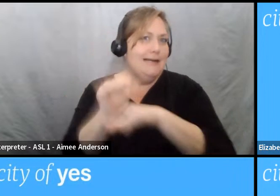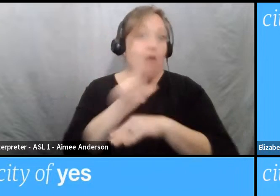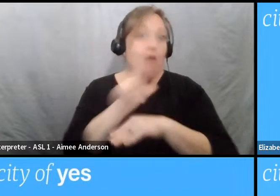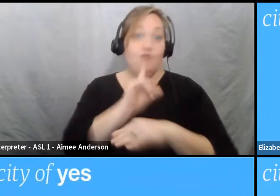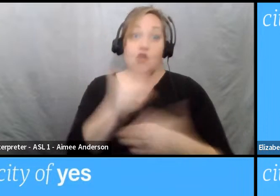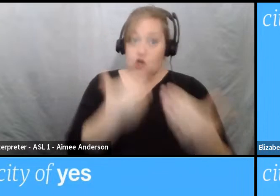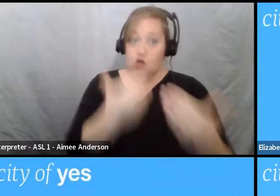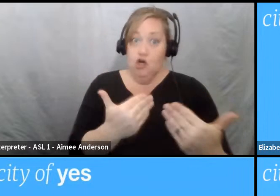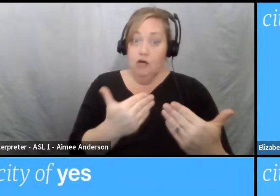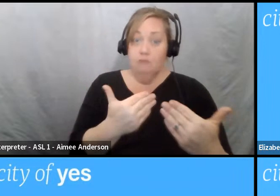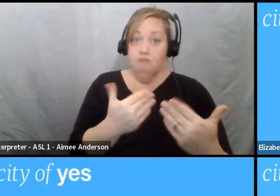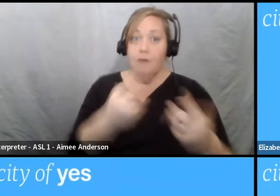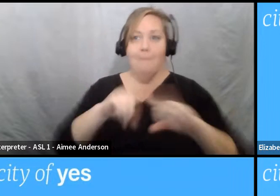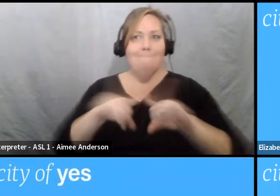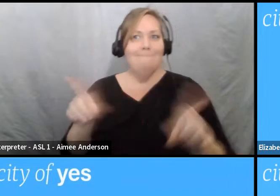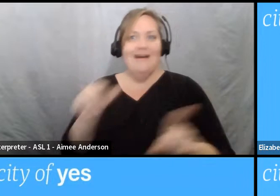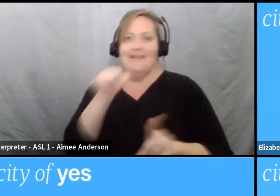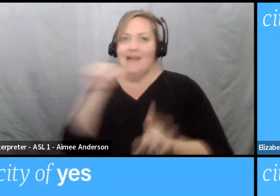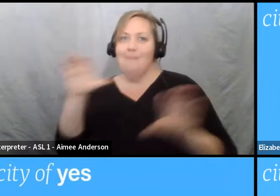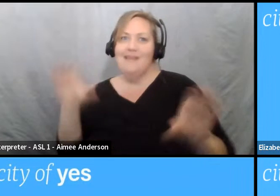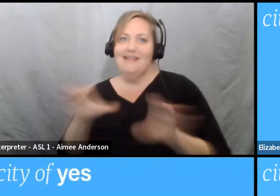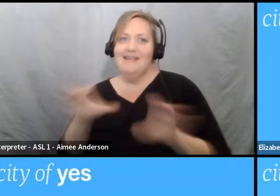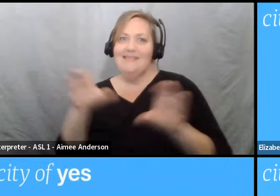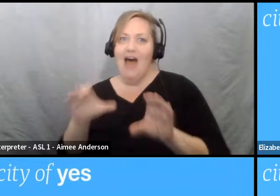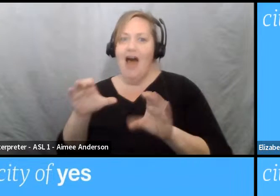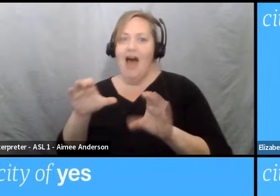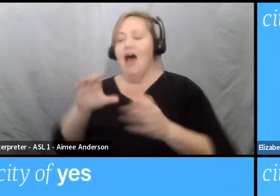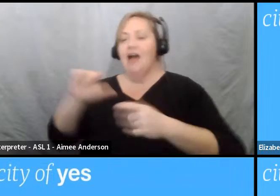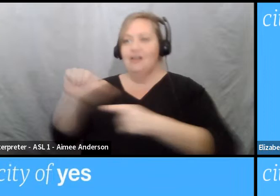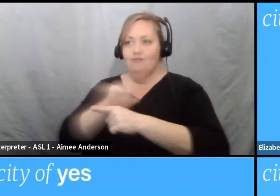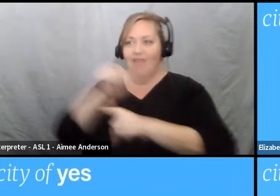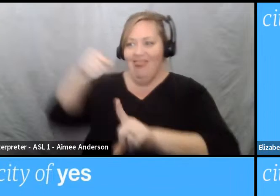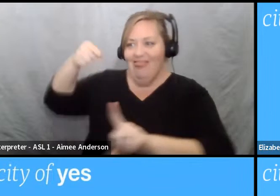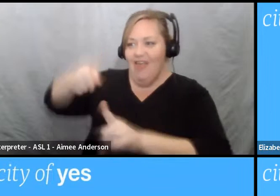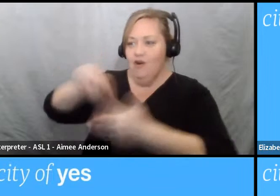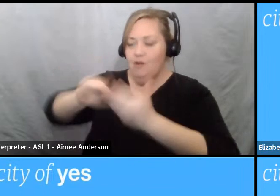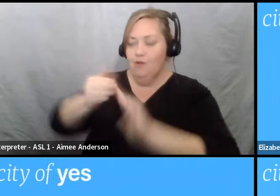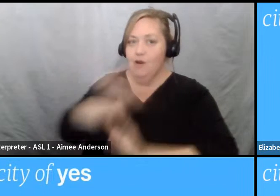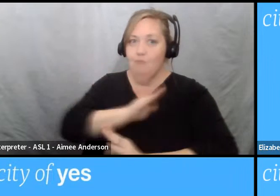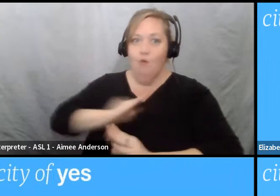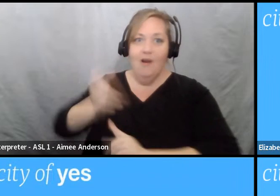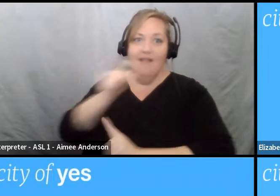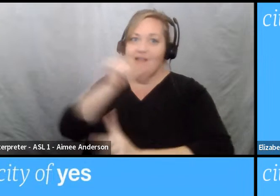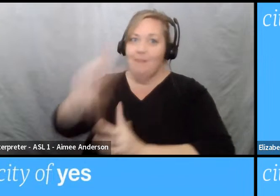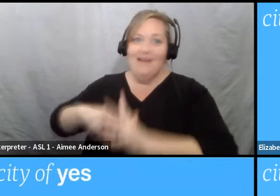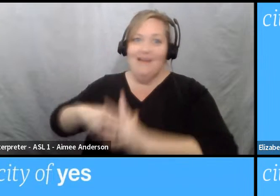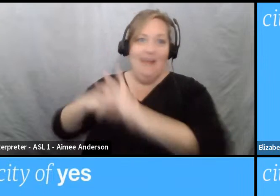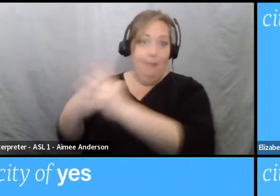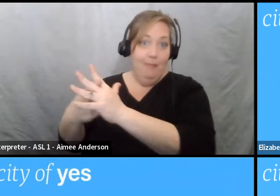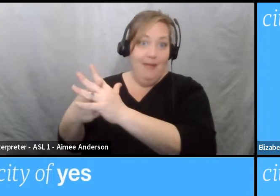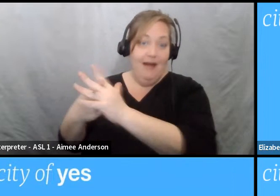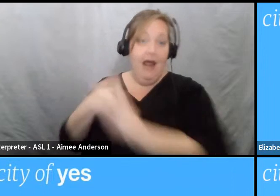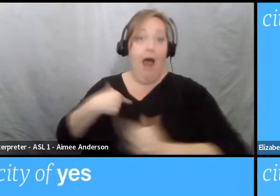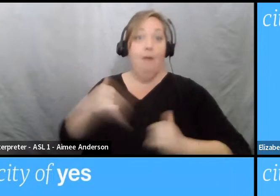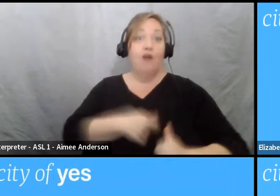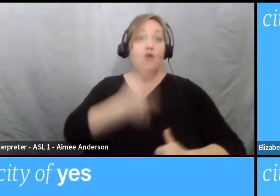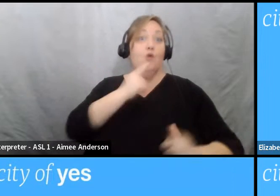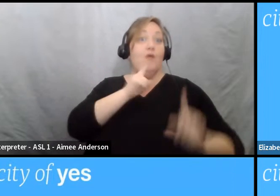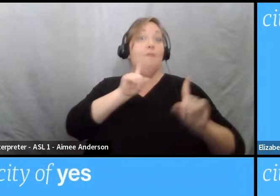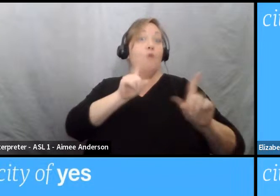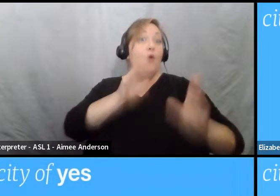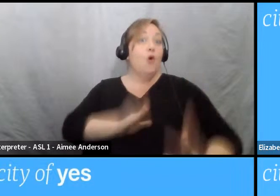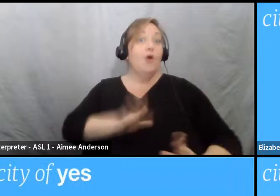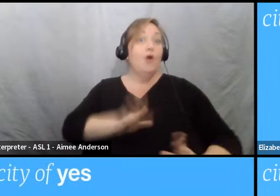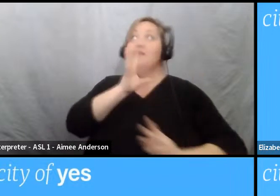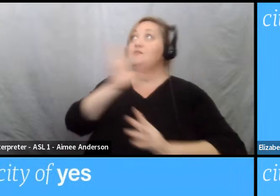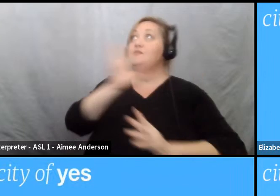good. However, it's not being done in practicality in Community Board 11. And I'm also a reporter, and I plan to speak to the